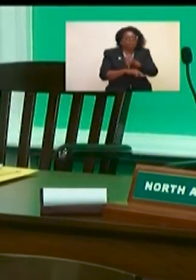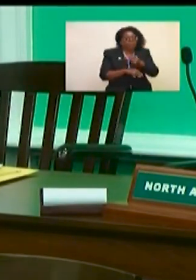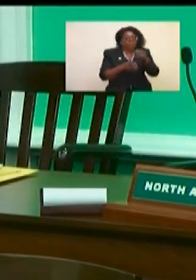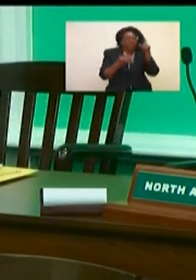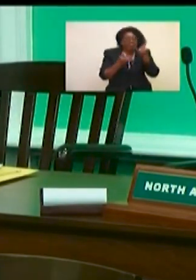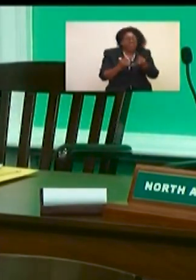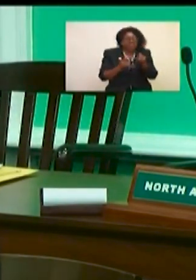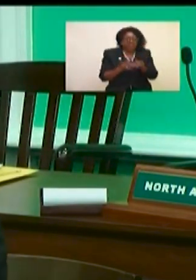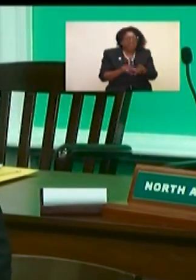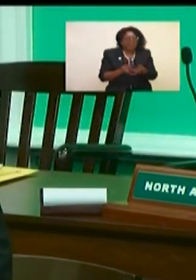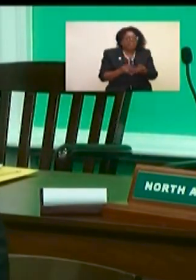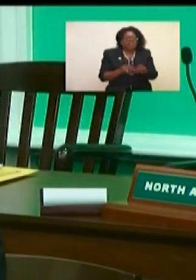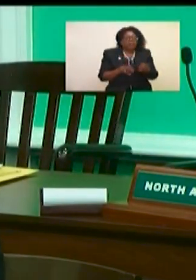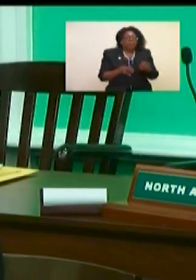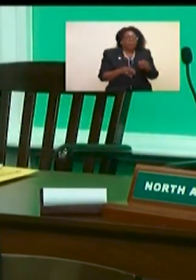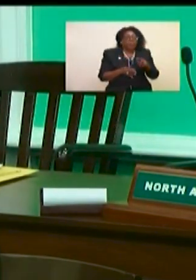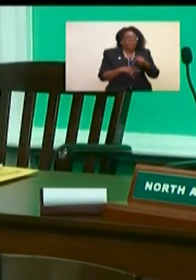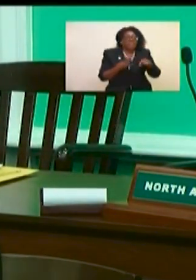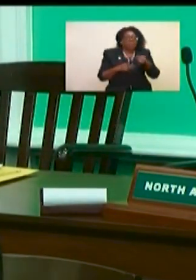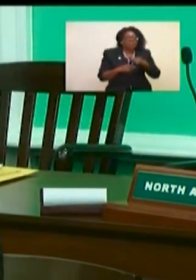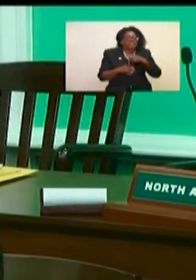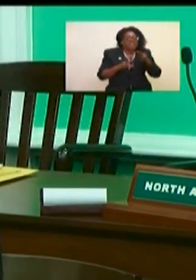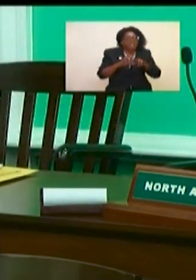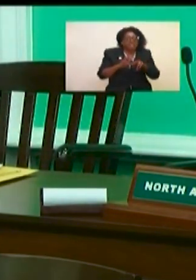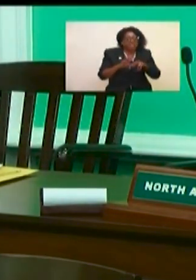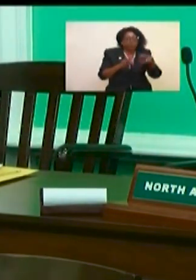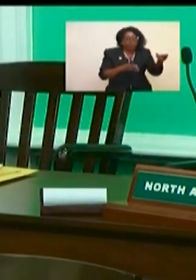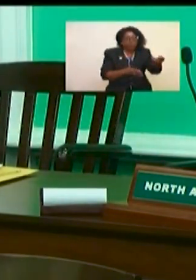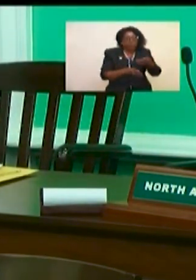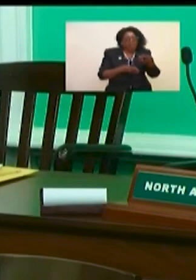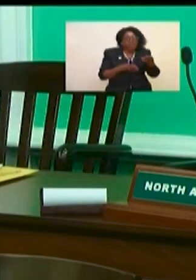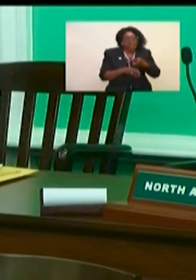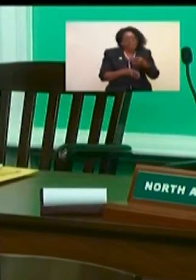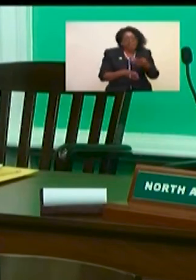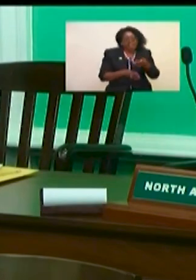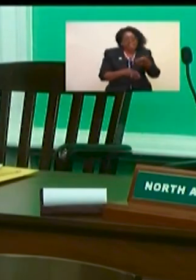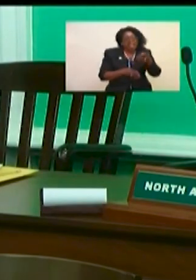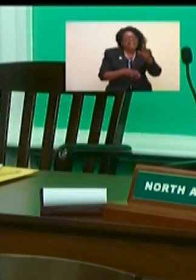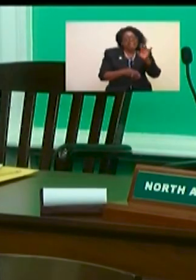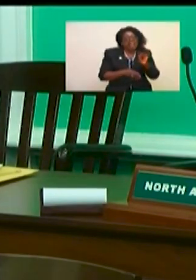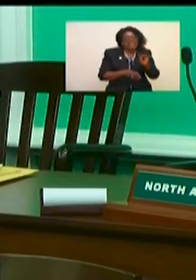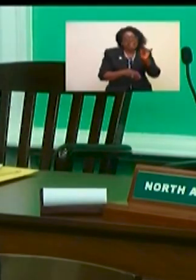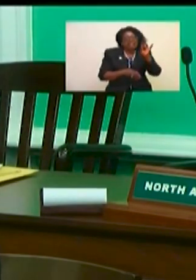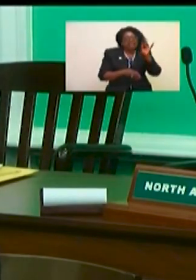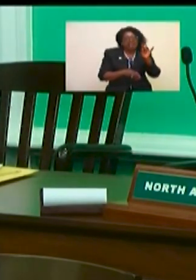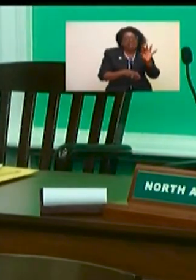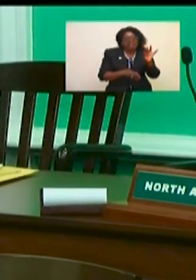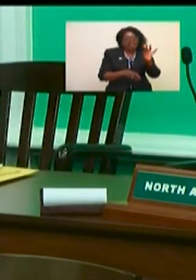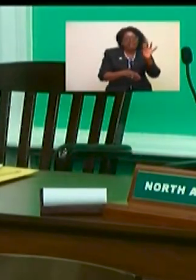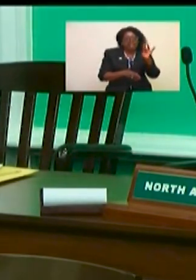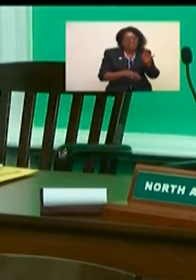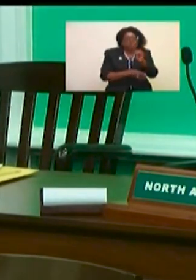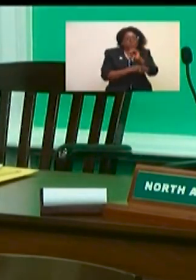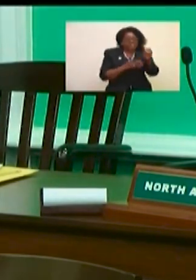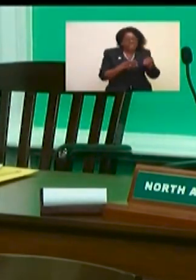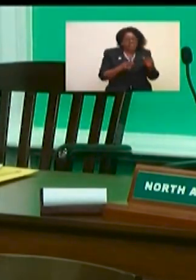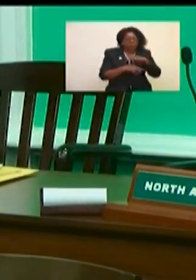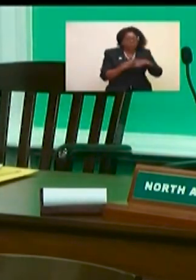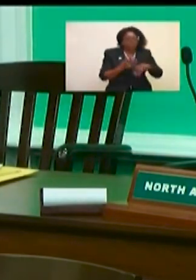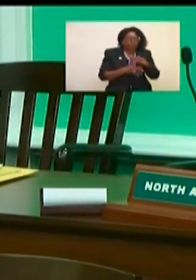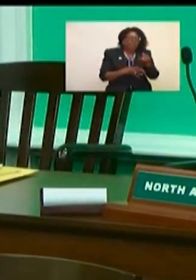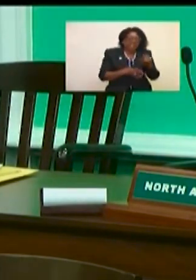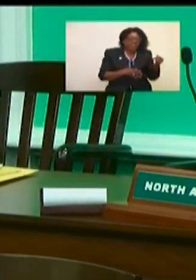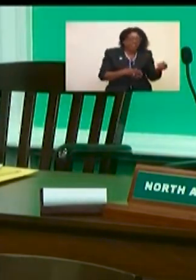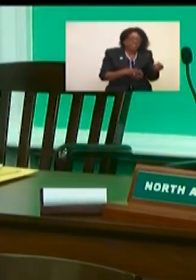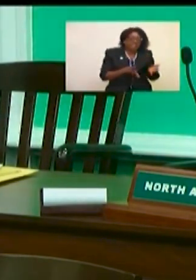identify, when I was in the chair, we were importing 98% of all items. I ask you to present